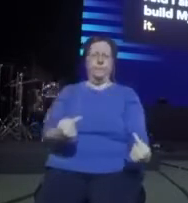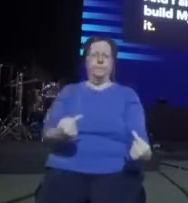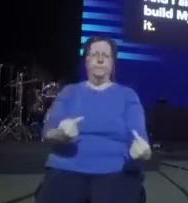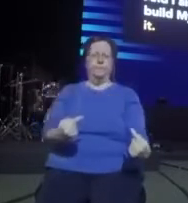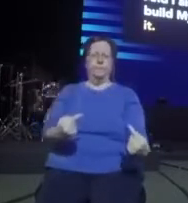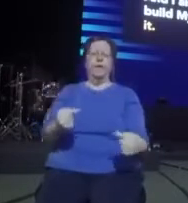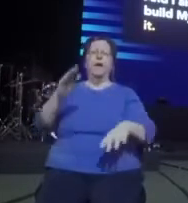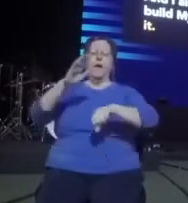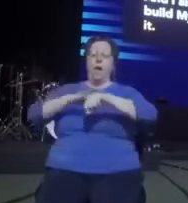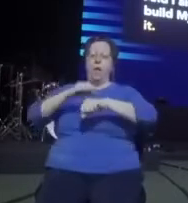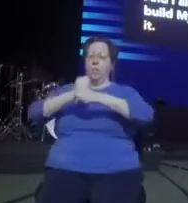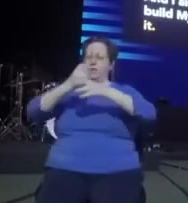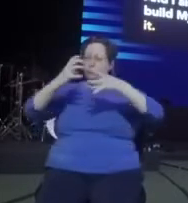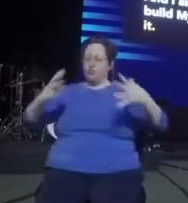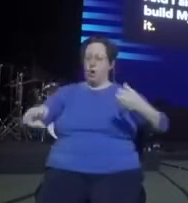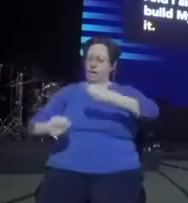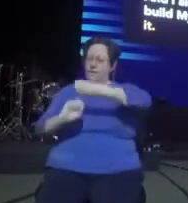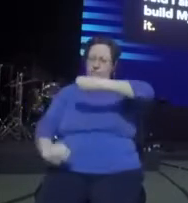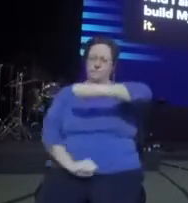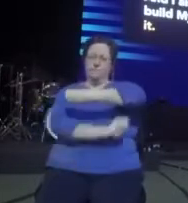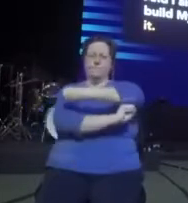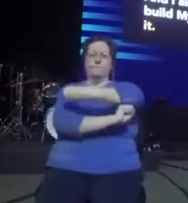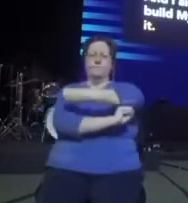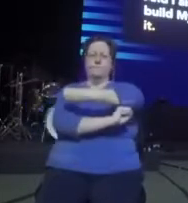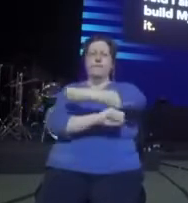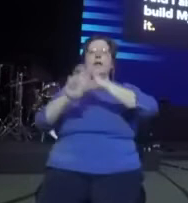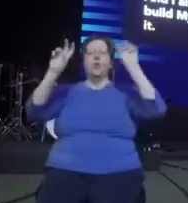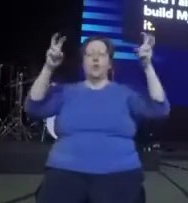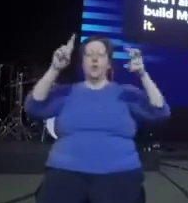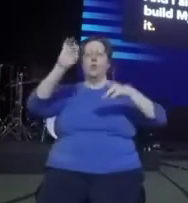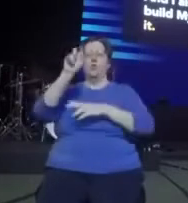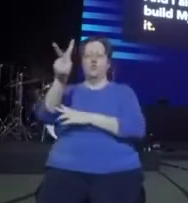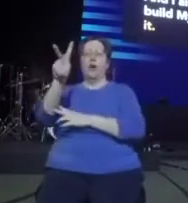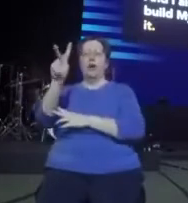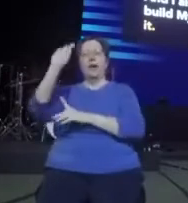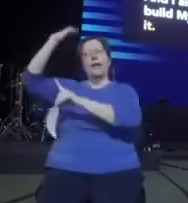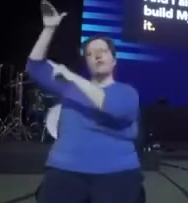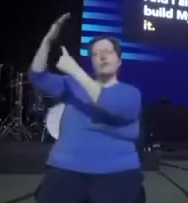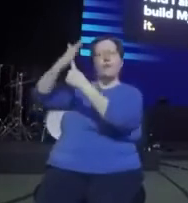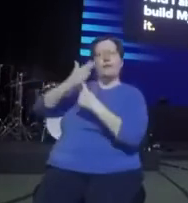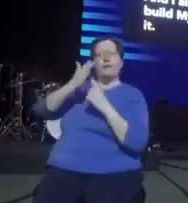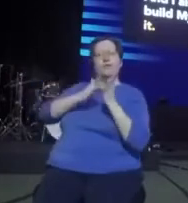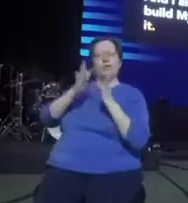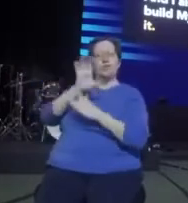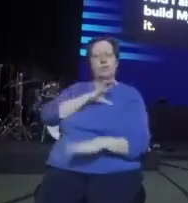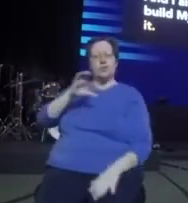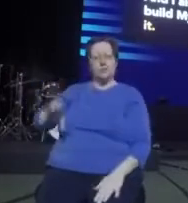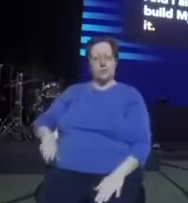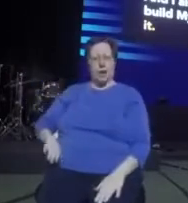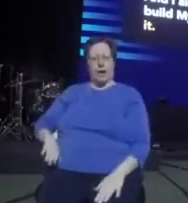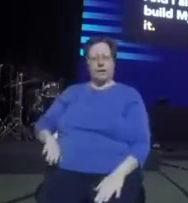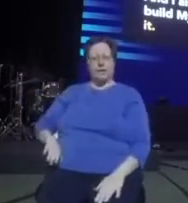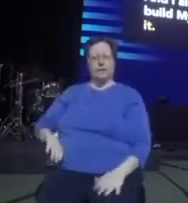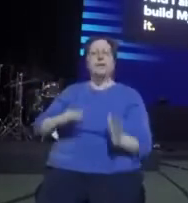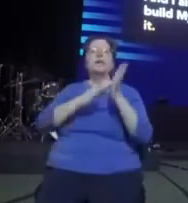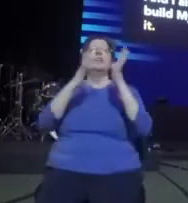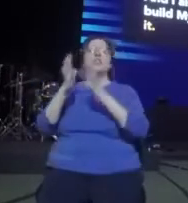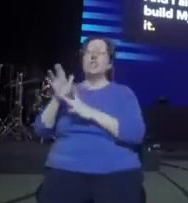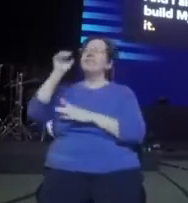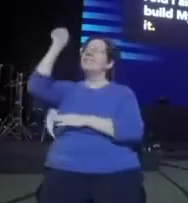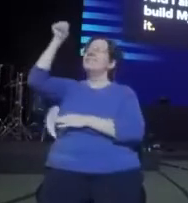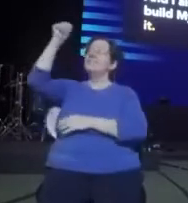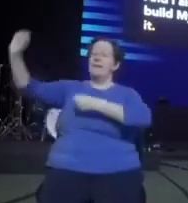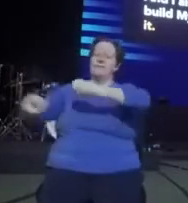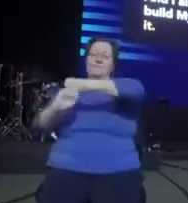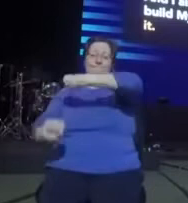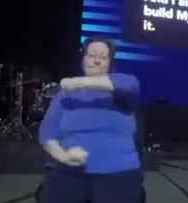this rock, that's why we called it the rock. The rock is the revelation of Jesus. The rock is Jesus. On this